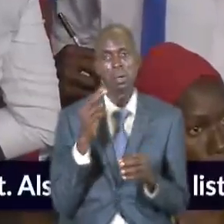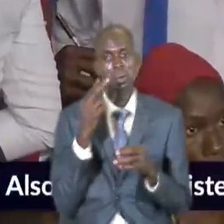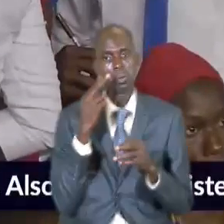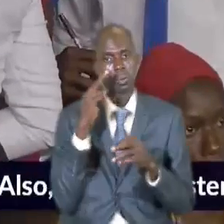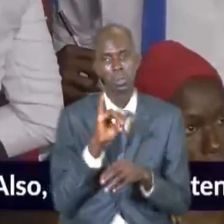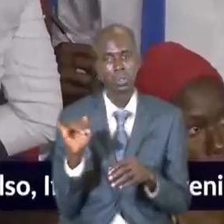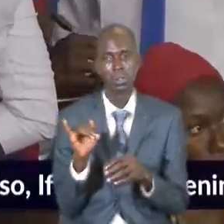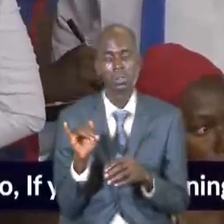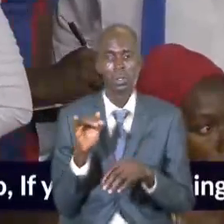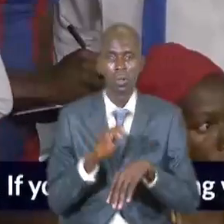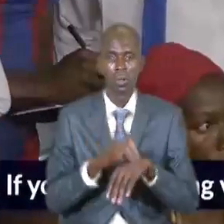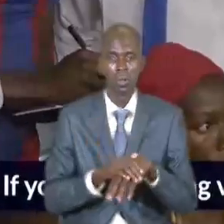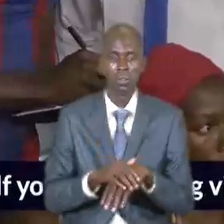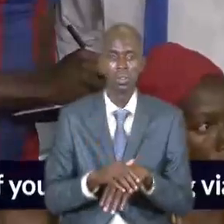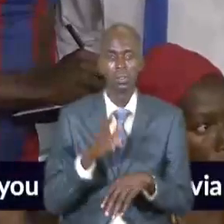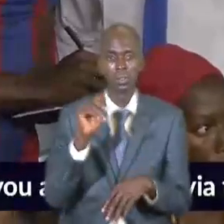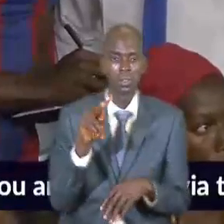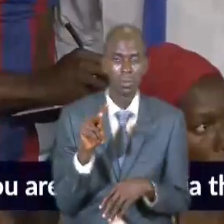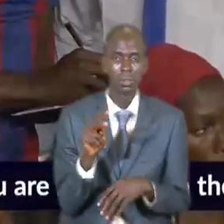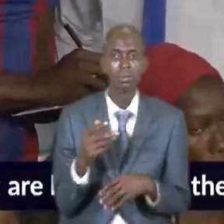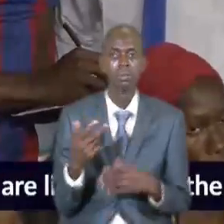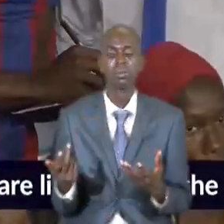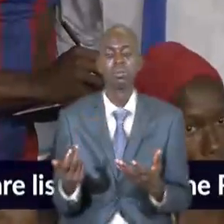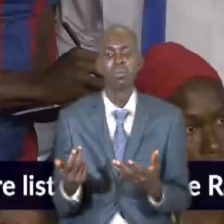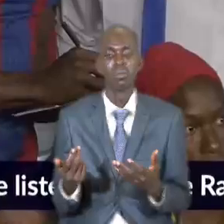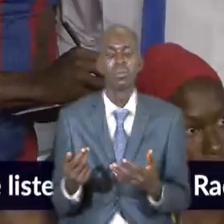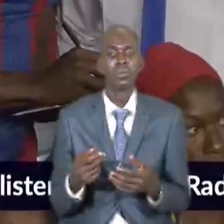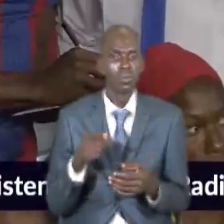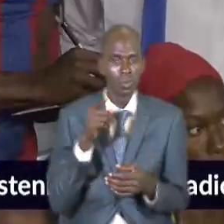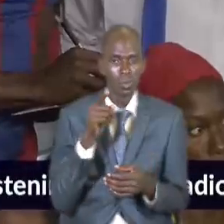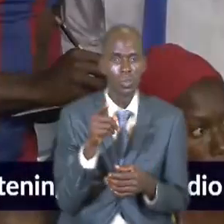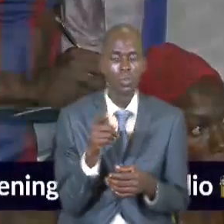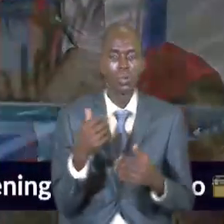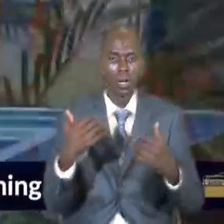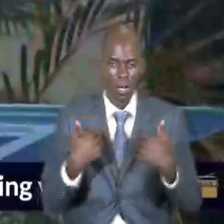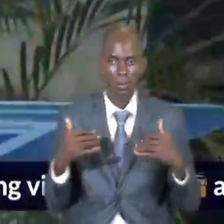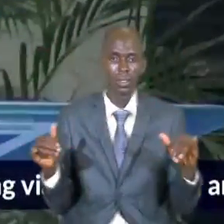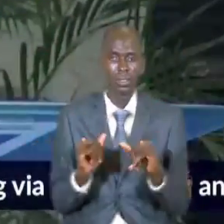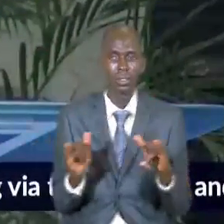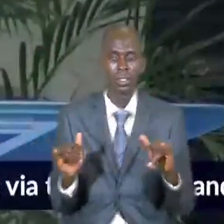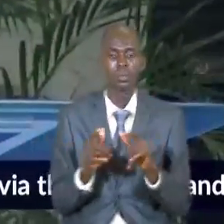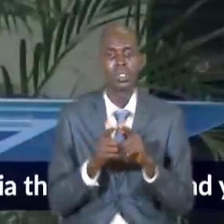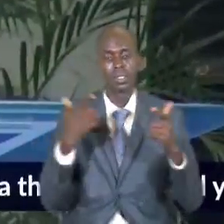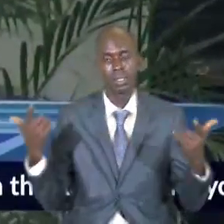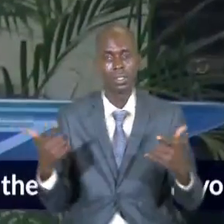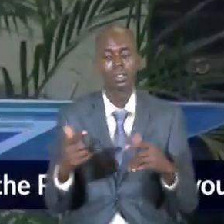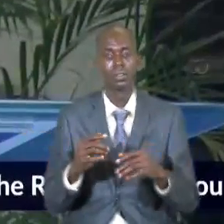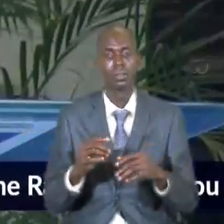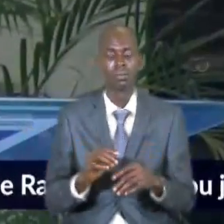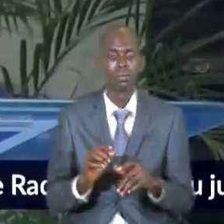to you, an incredible influence because of this great interruption. It's a great moment.